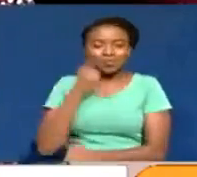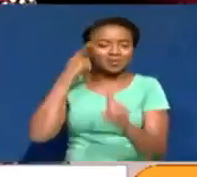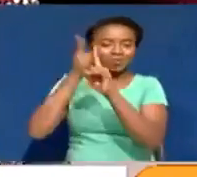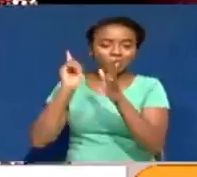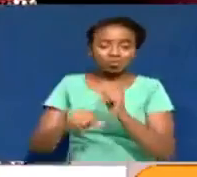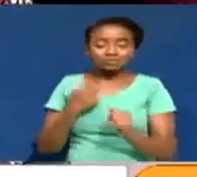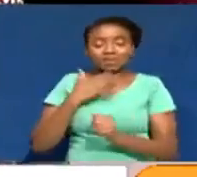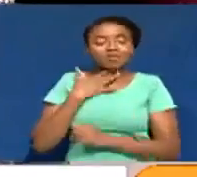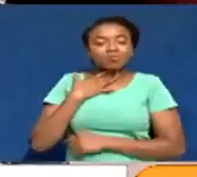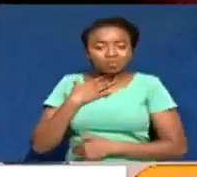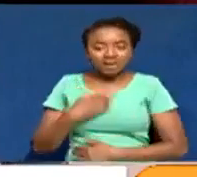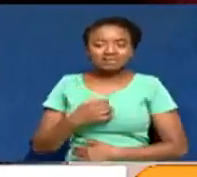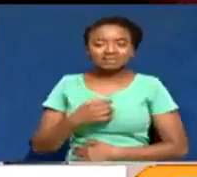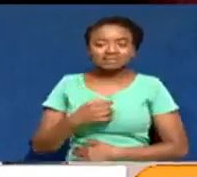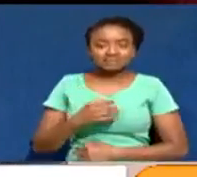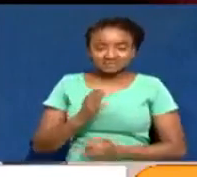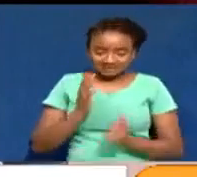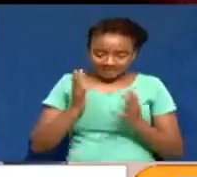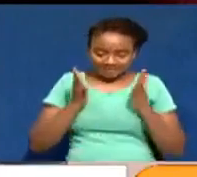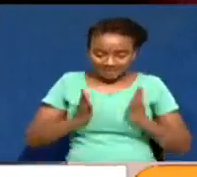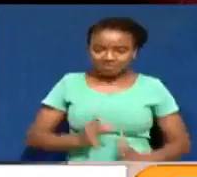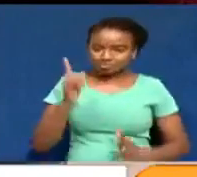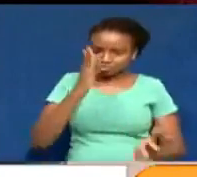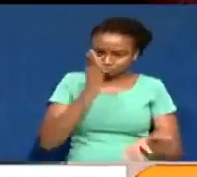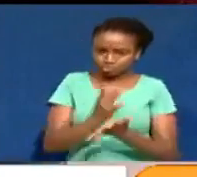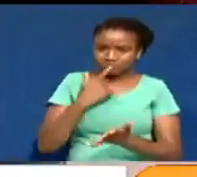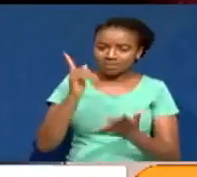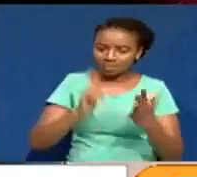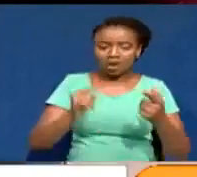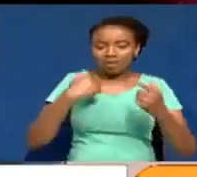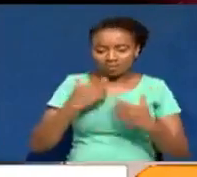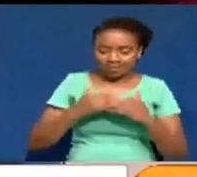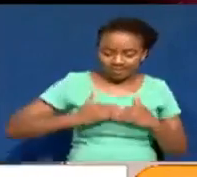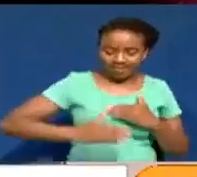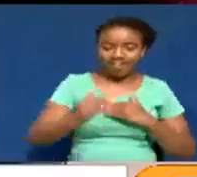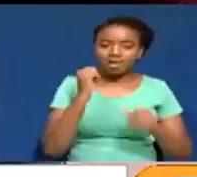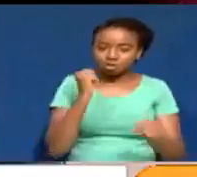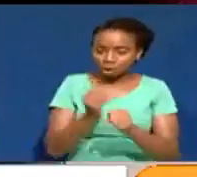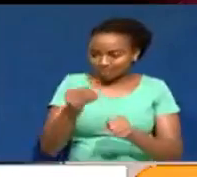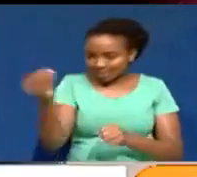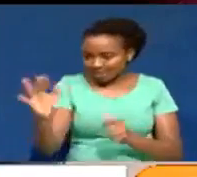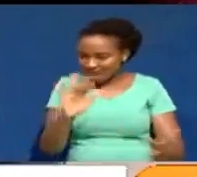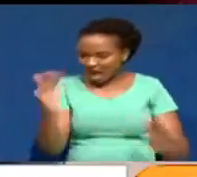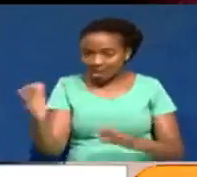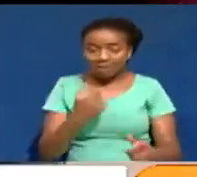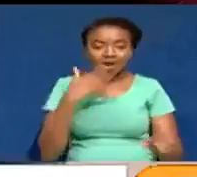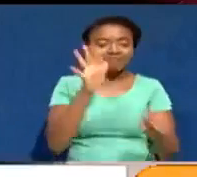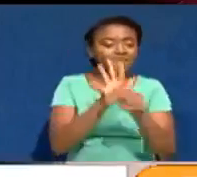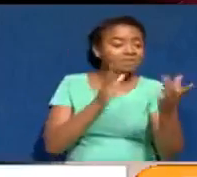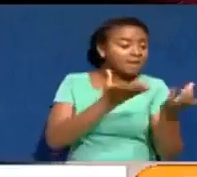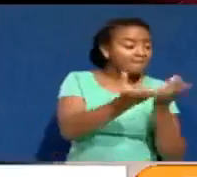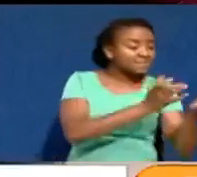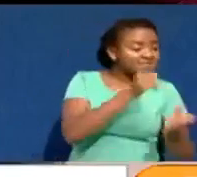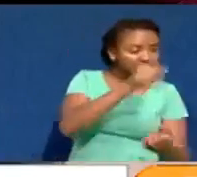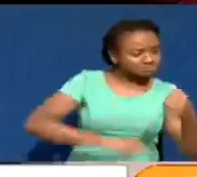job. I want a practical exam. I want a practical person to tell me, you know what, this is how we are going to give you jobs. We have SMEs in this country. This is what we are going to